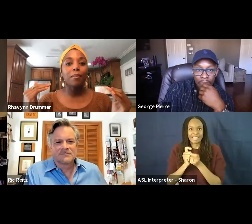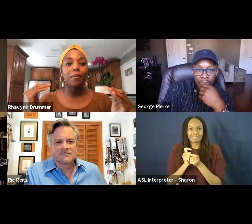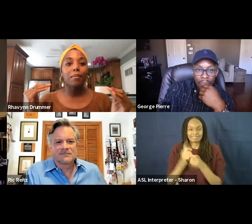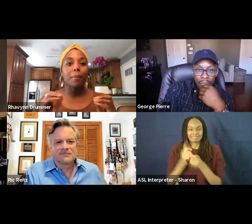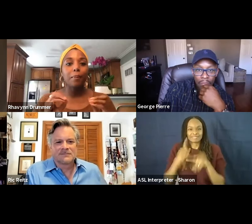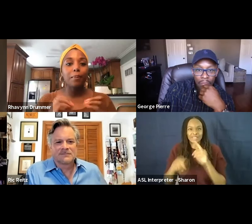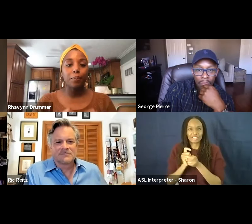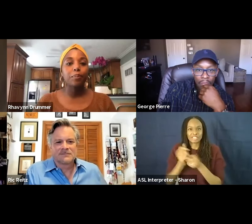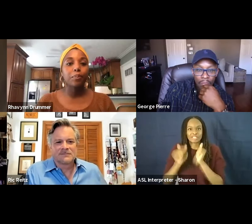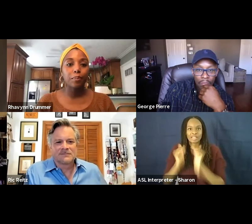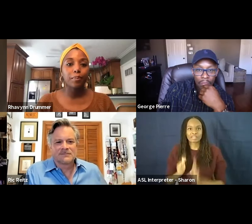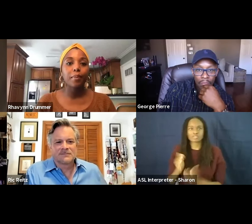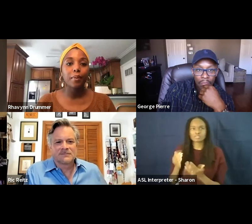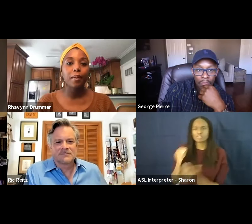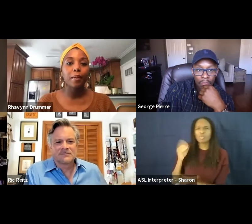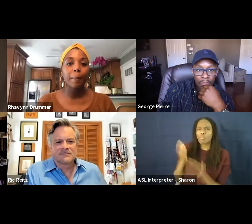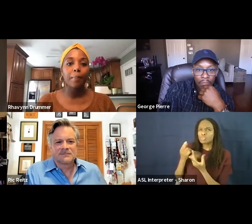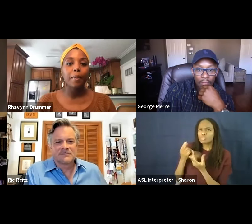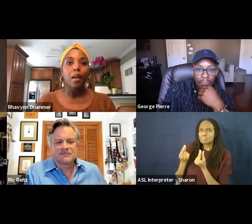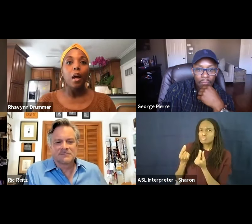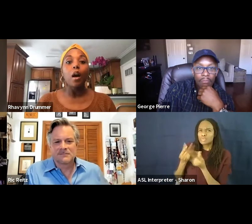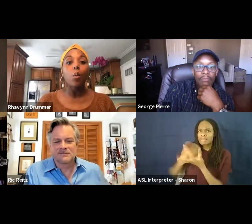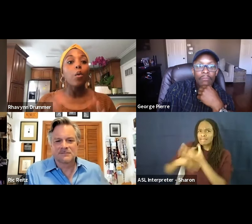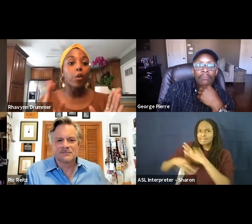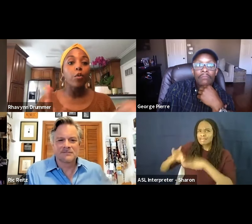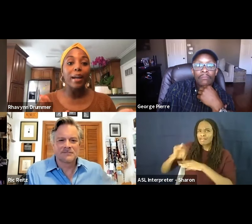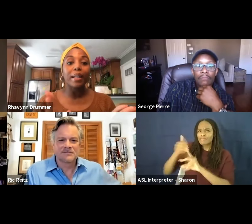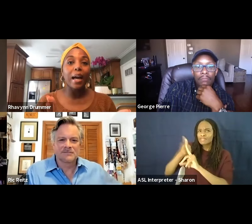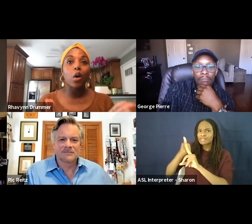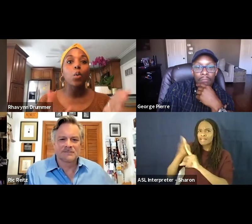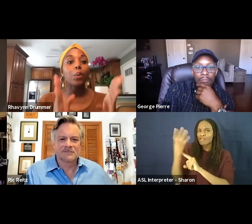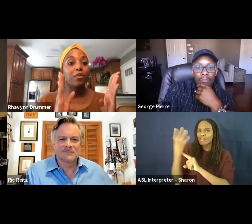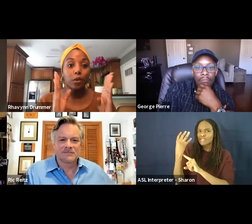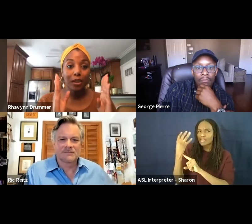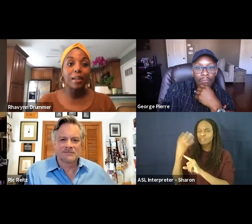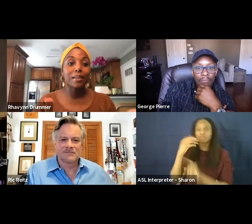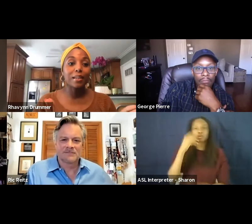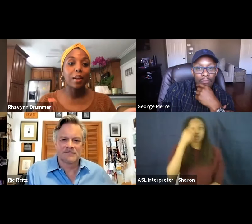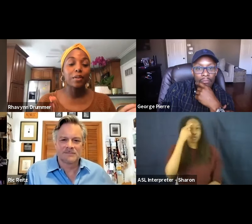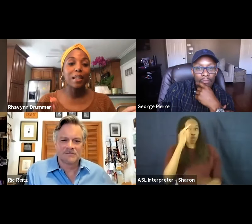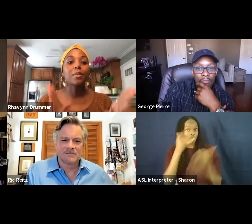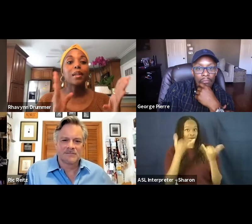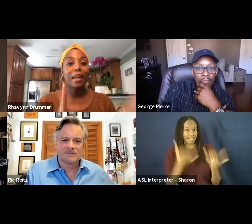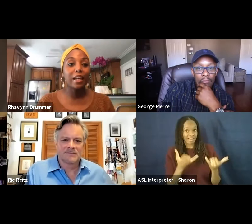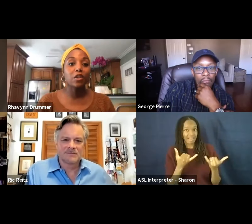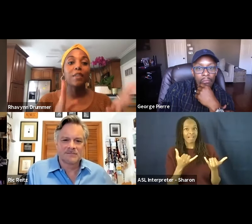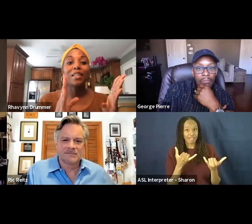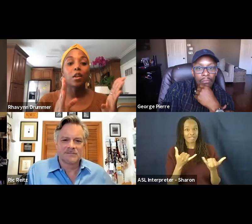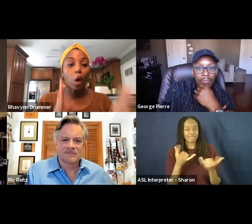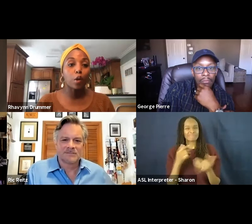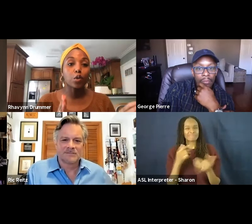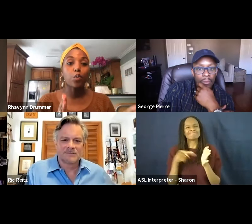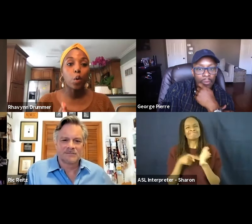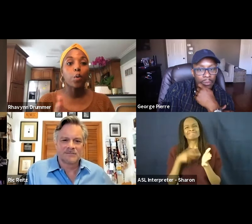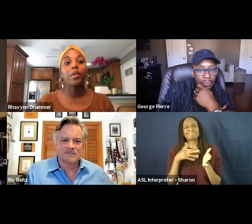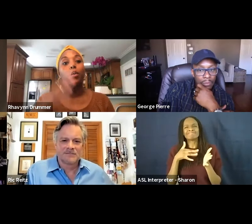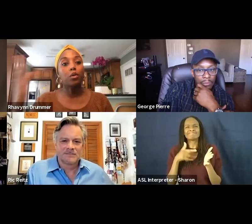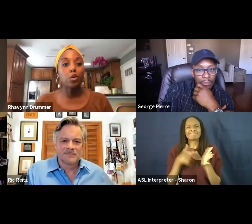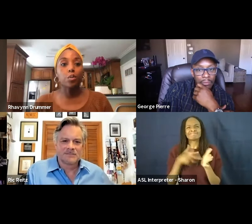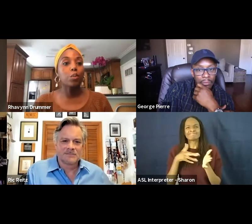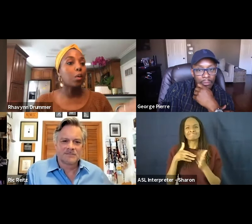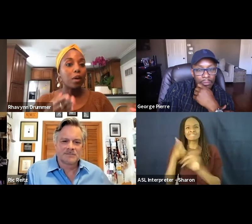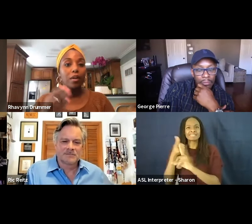you doing? What are you doing instead of self-tapes? Well, for right now, we've stuck to self-tapes. Occasionally, if it's a larger role,